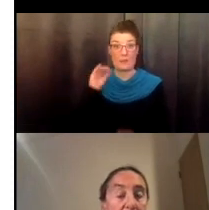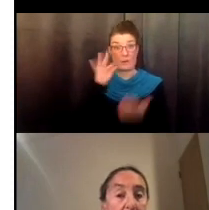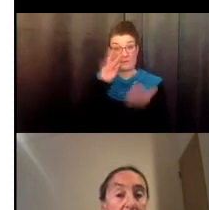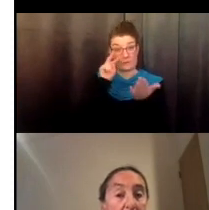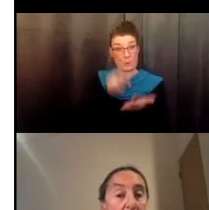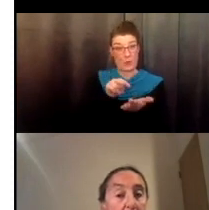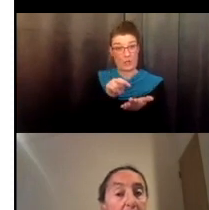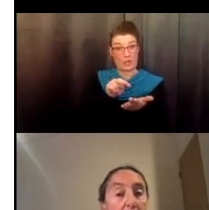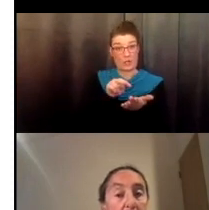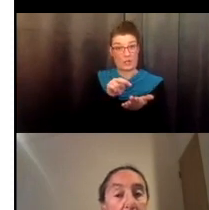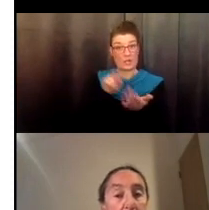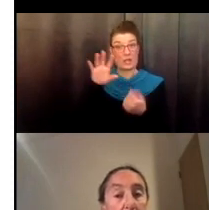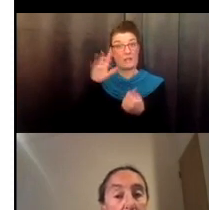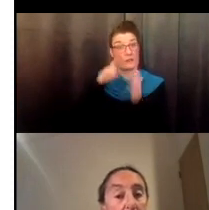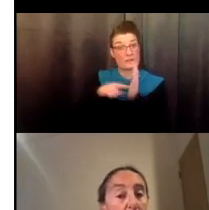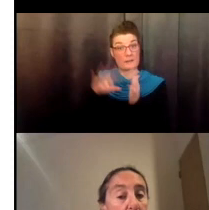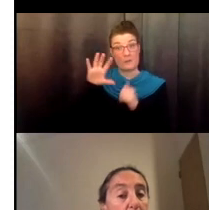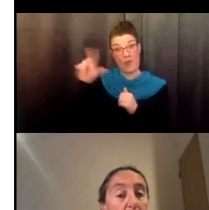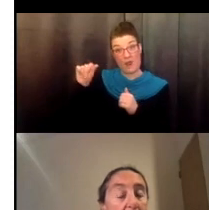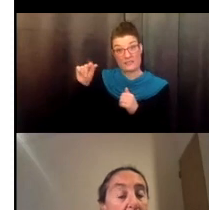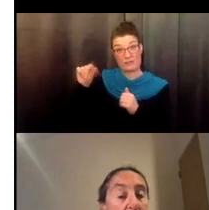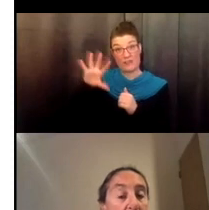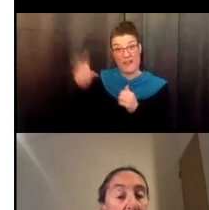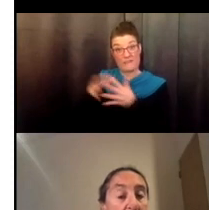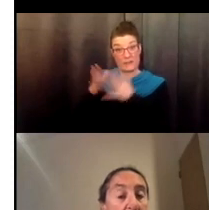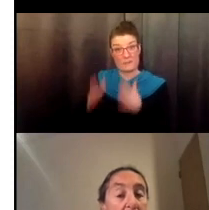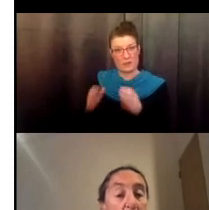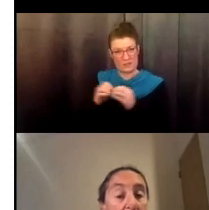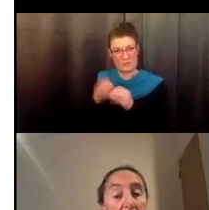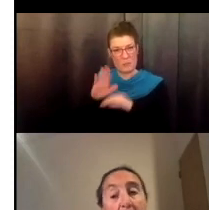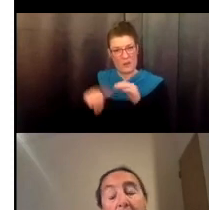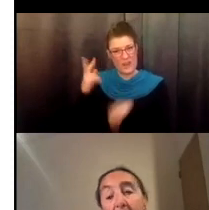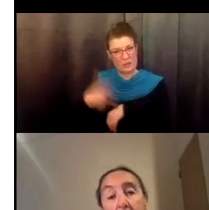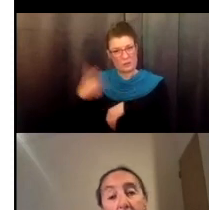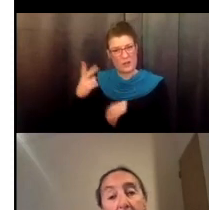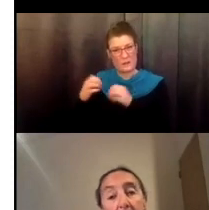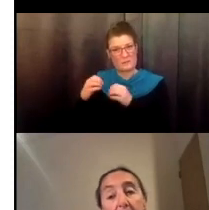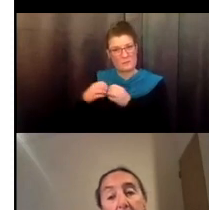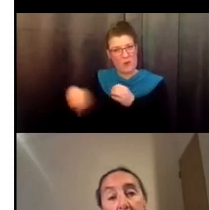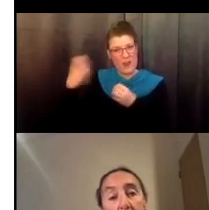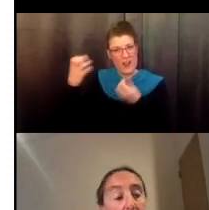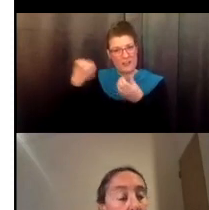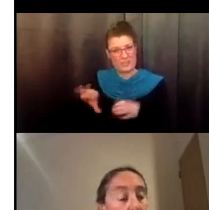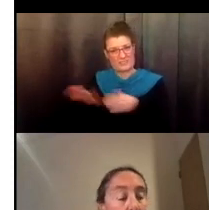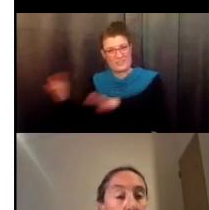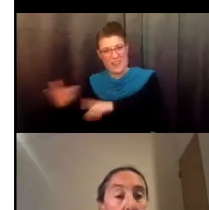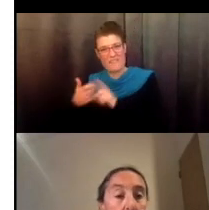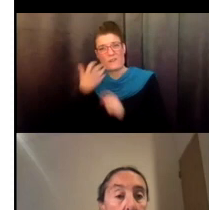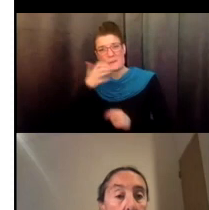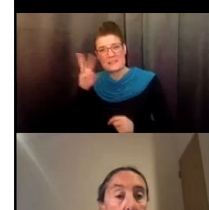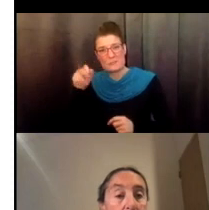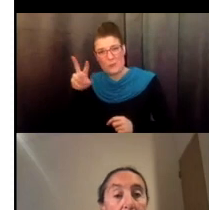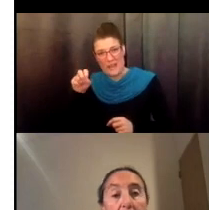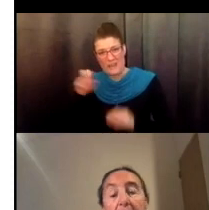the fact that African Americans in Los Angeles are more than twice as likely to die in a heat wave as other residents. Next.